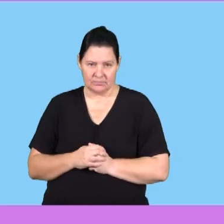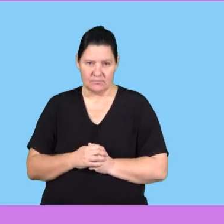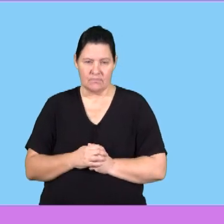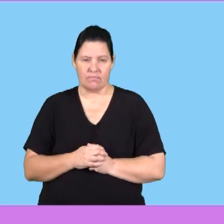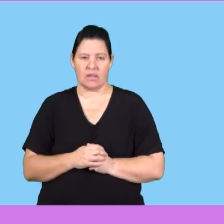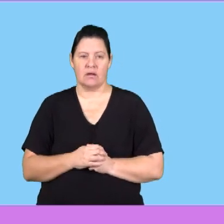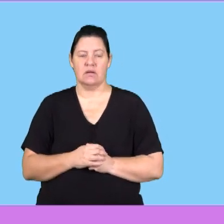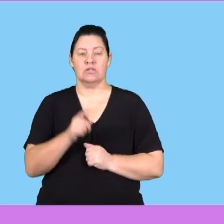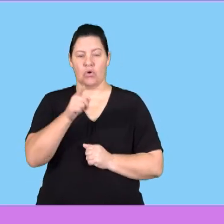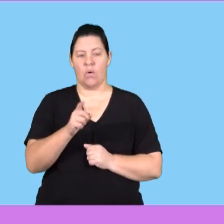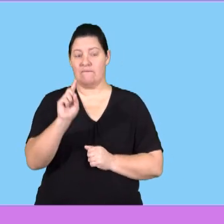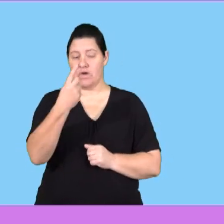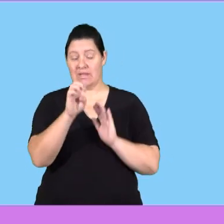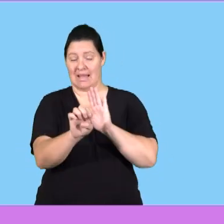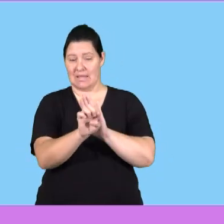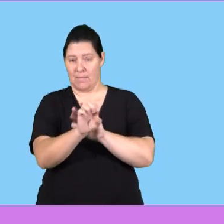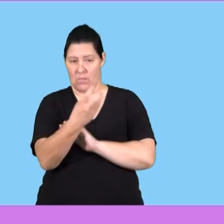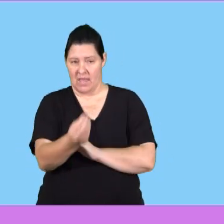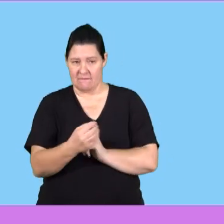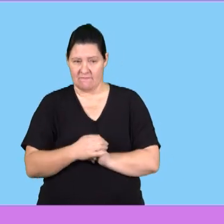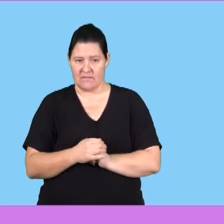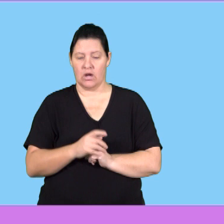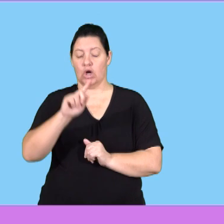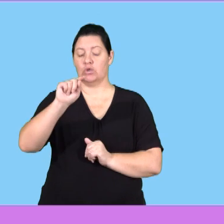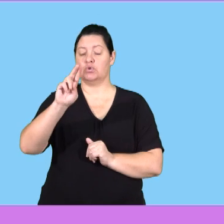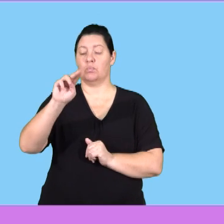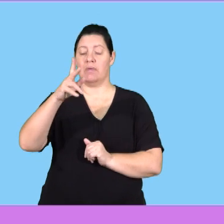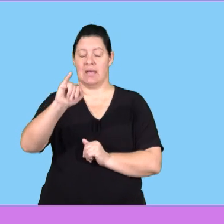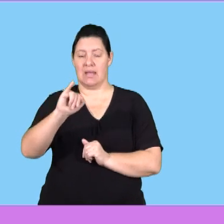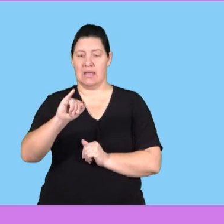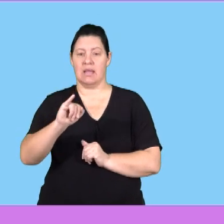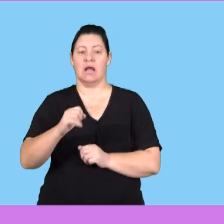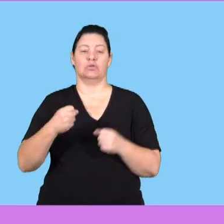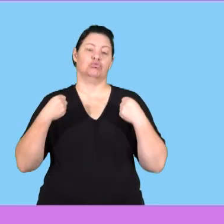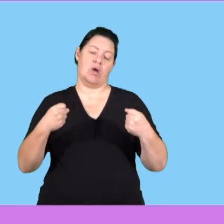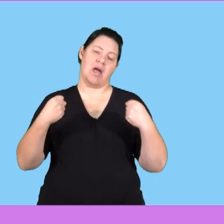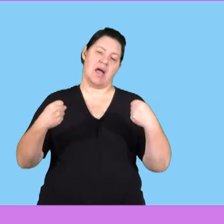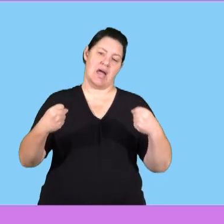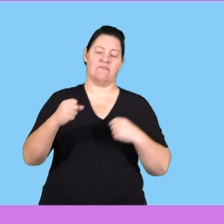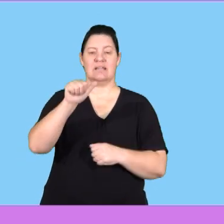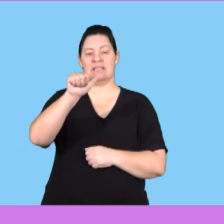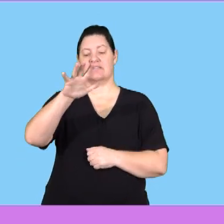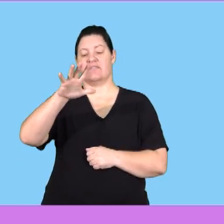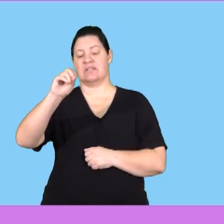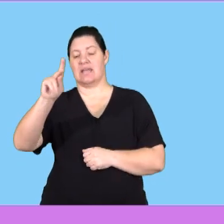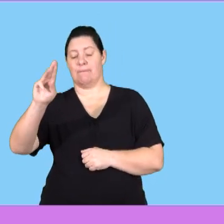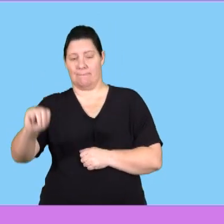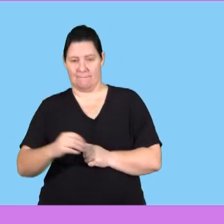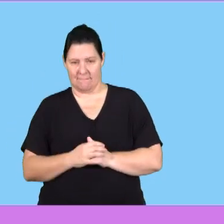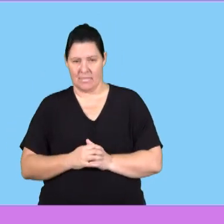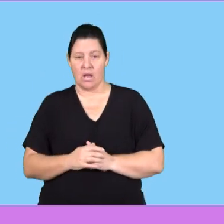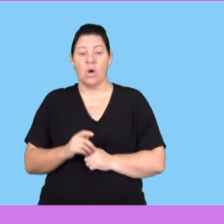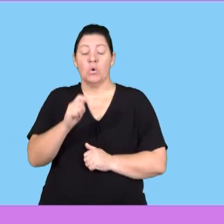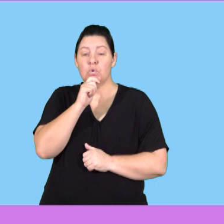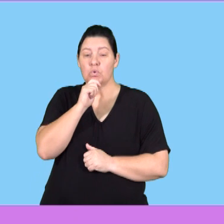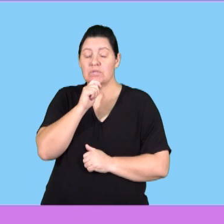the example. The first example that we have, Tumi has traveled 650 kilometers and she